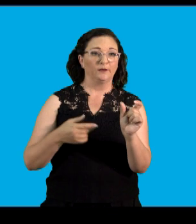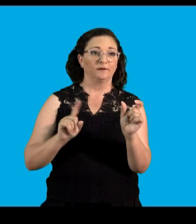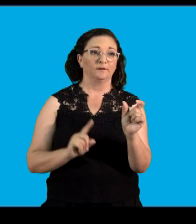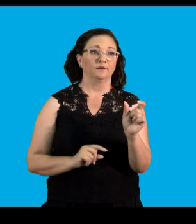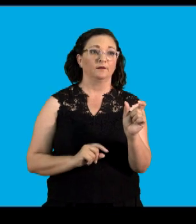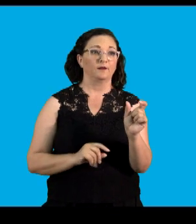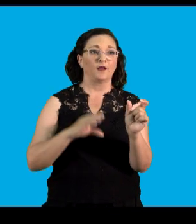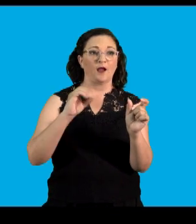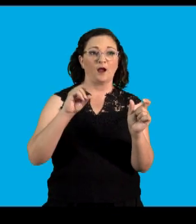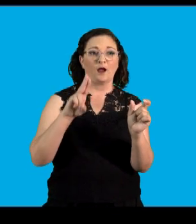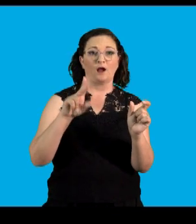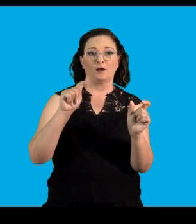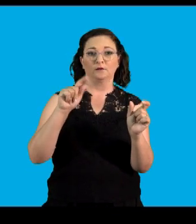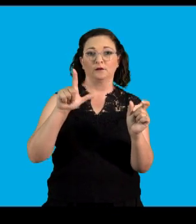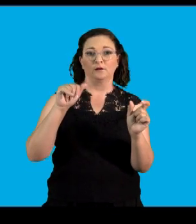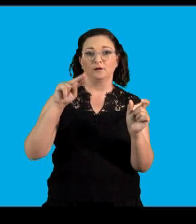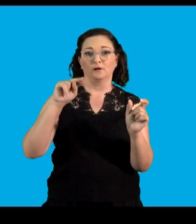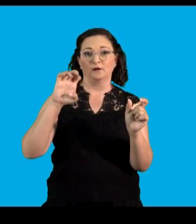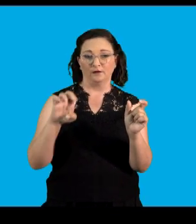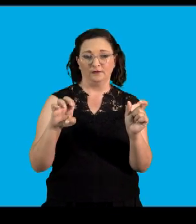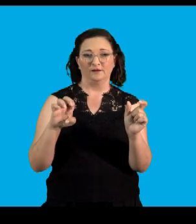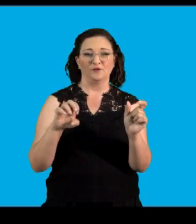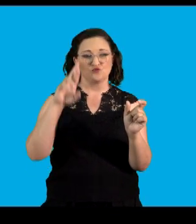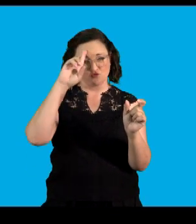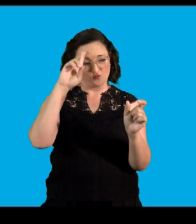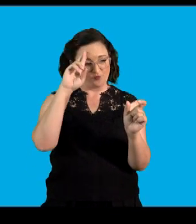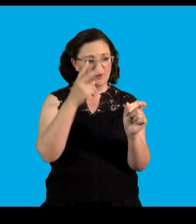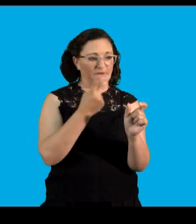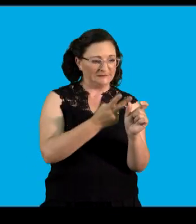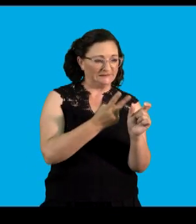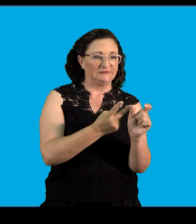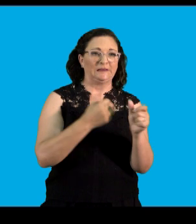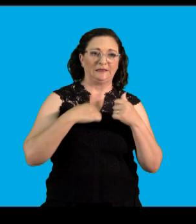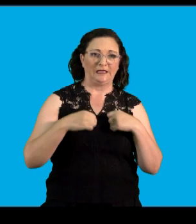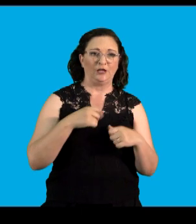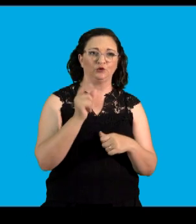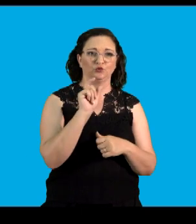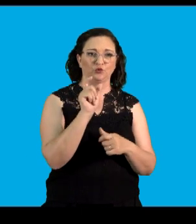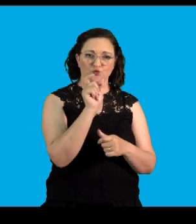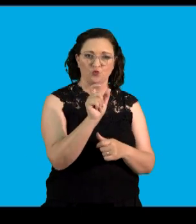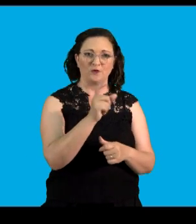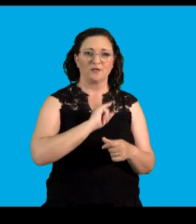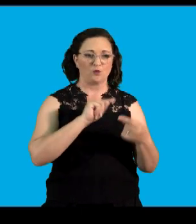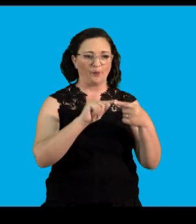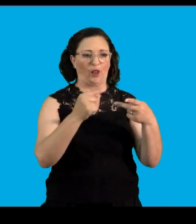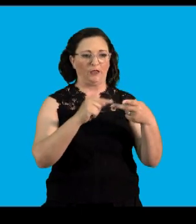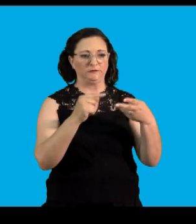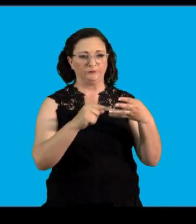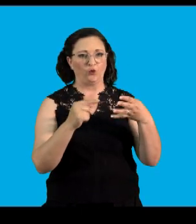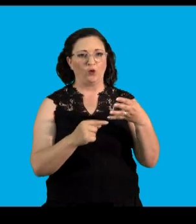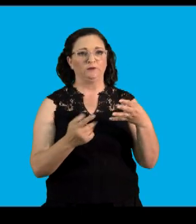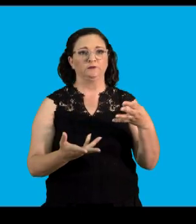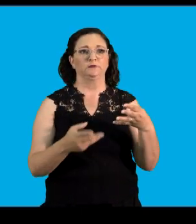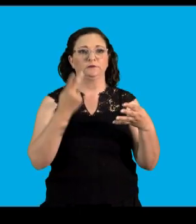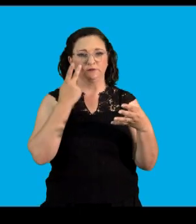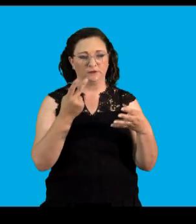the purpose of the purchasing function. Don't forget, when we're writing our essay, we're writing in bullet points. So this is how you're going to